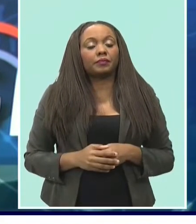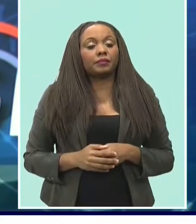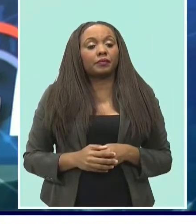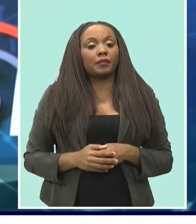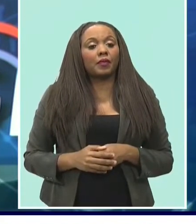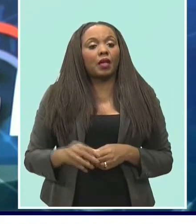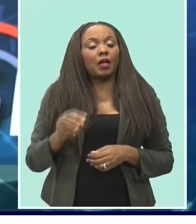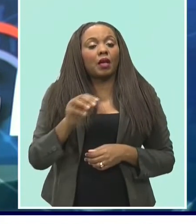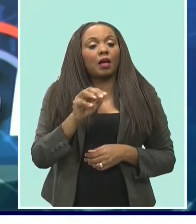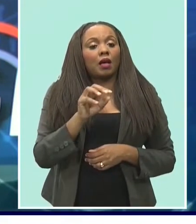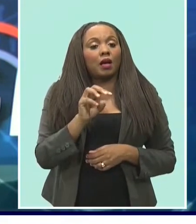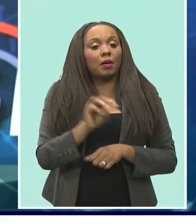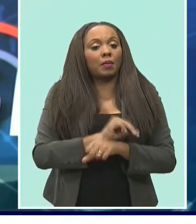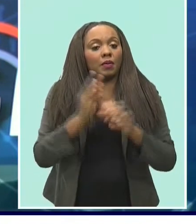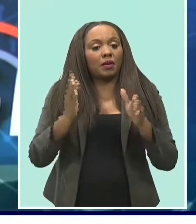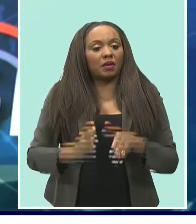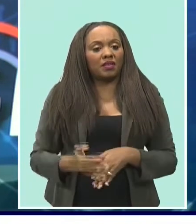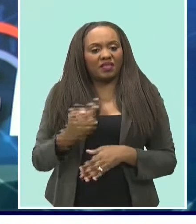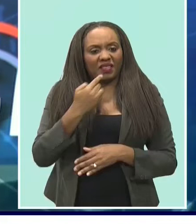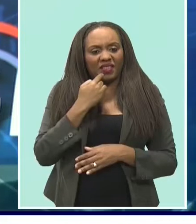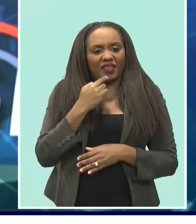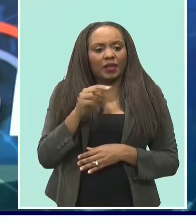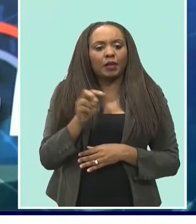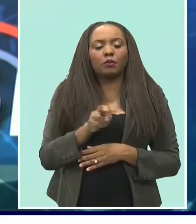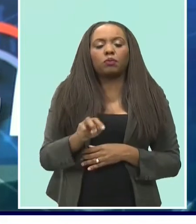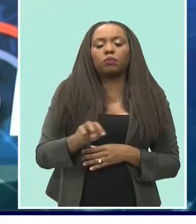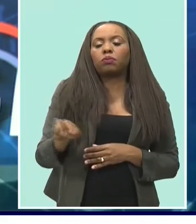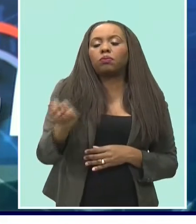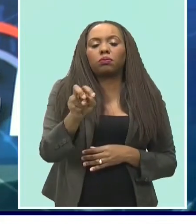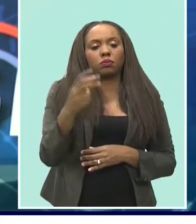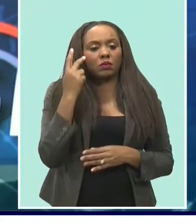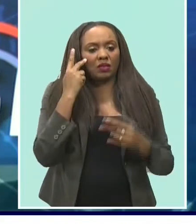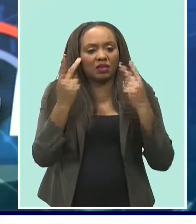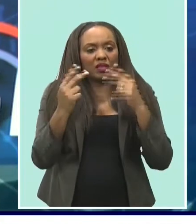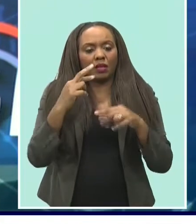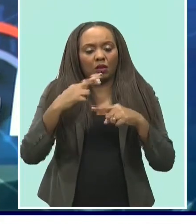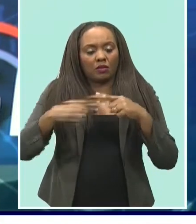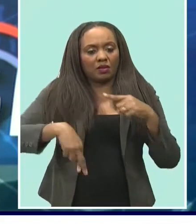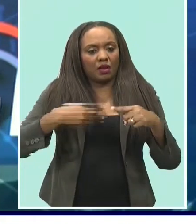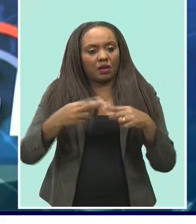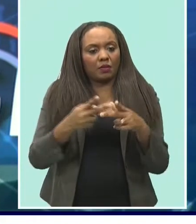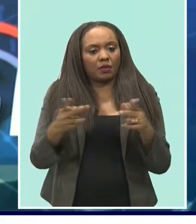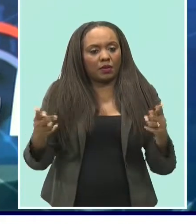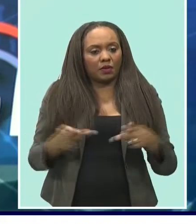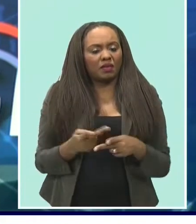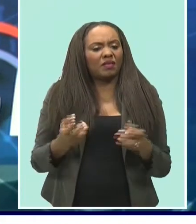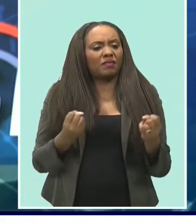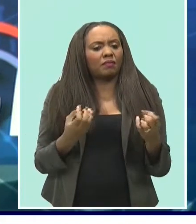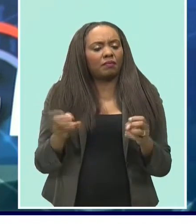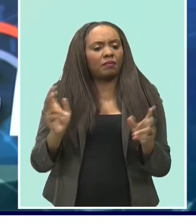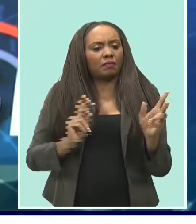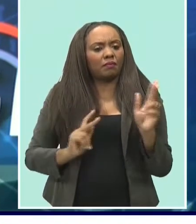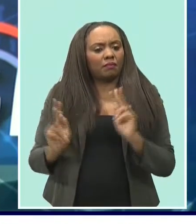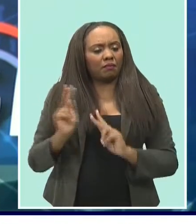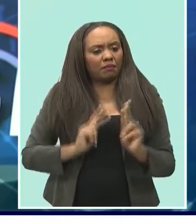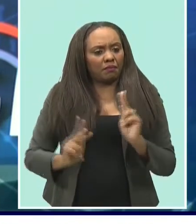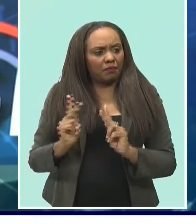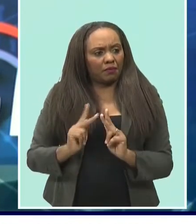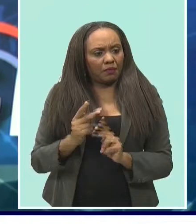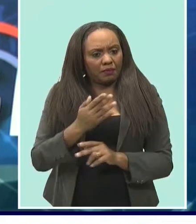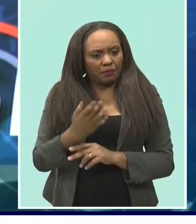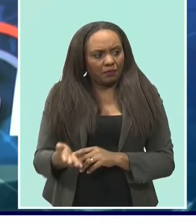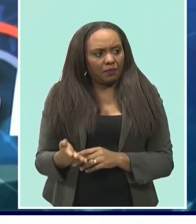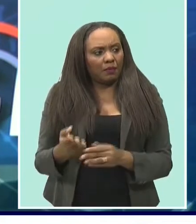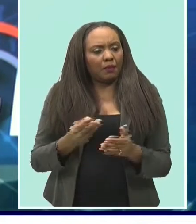Gooding-Edgell says he has benefited from going on tours of a few local recyclers, and many of them spend significant financial resources